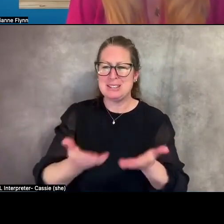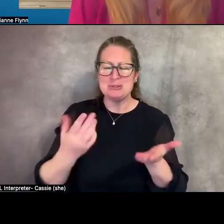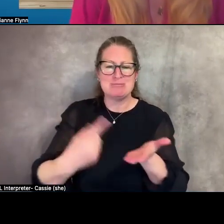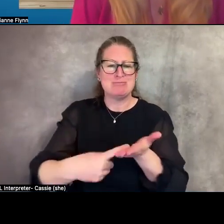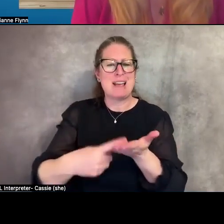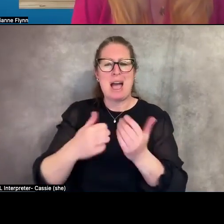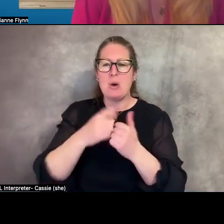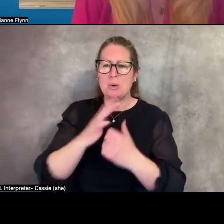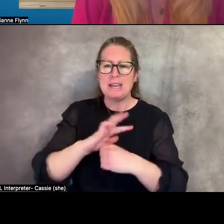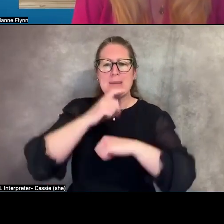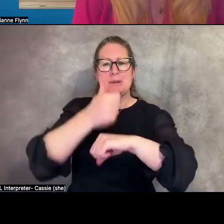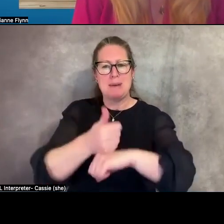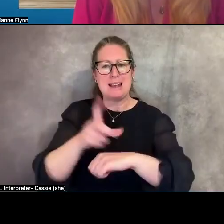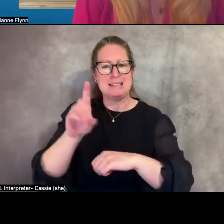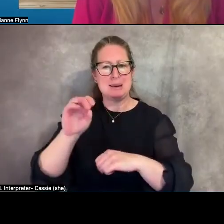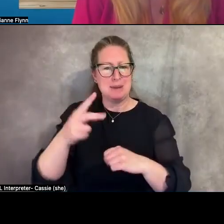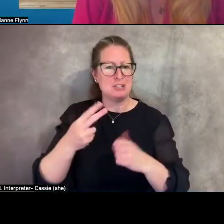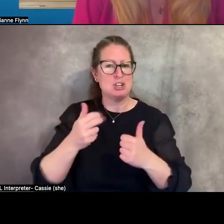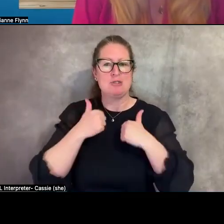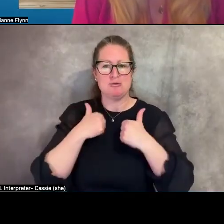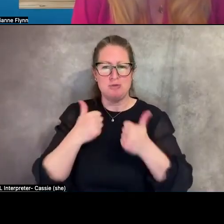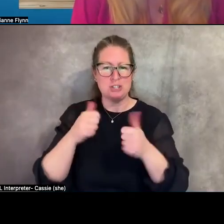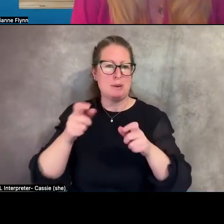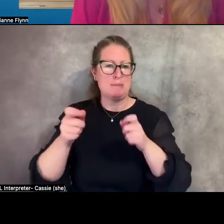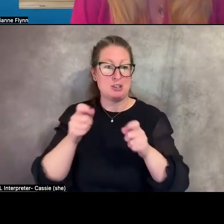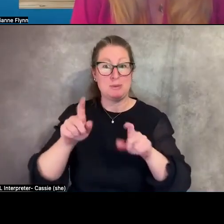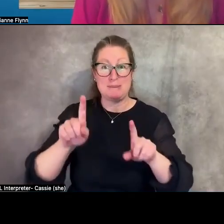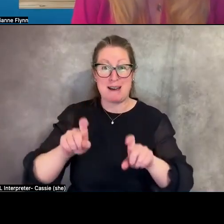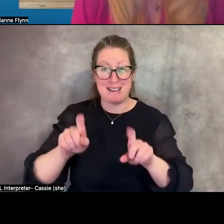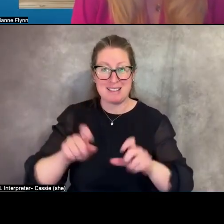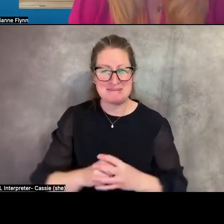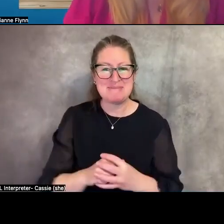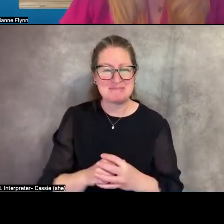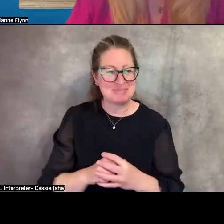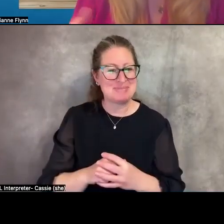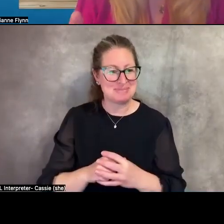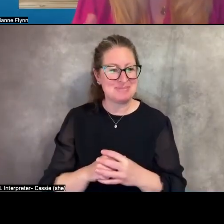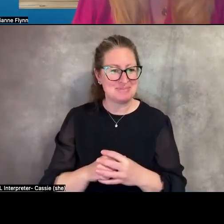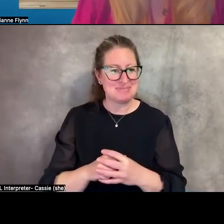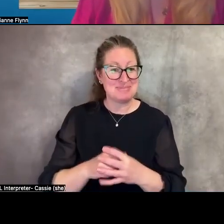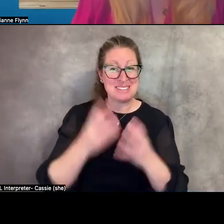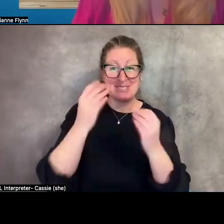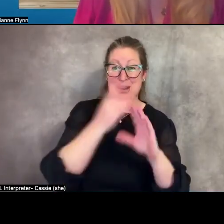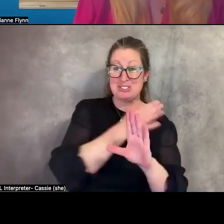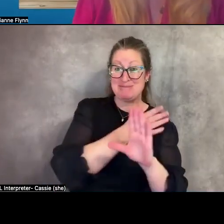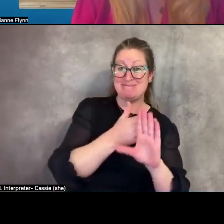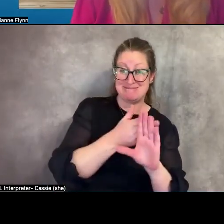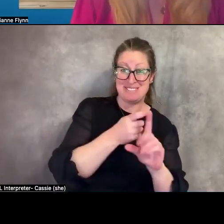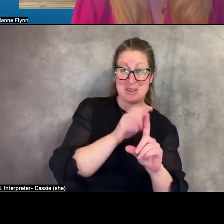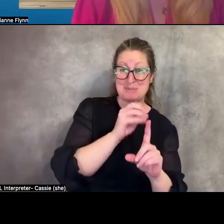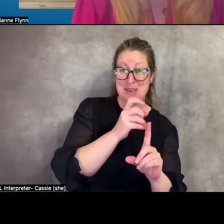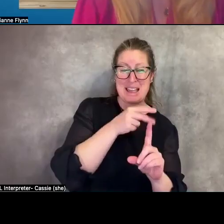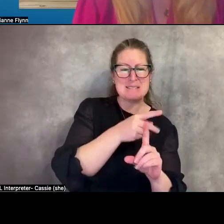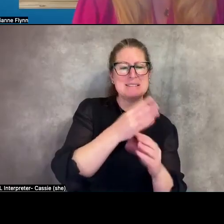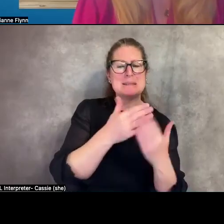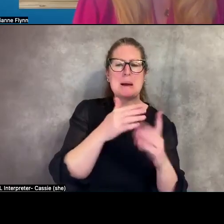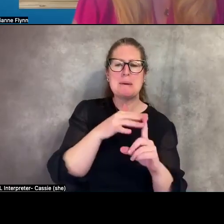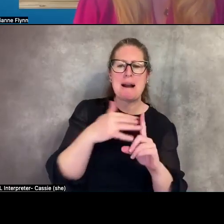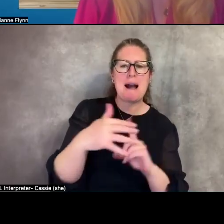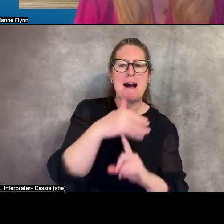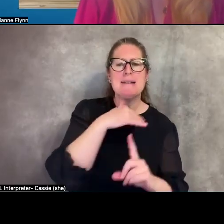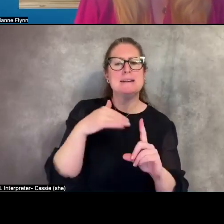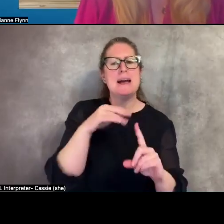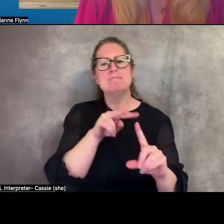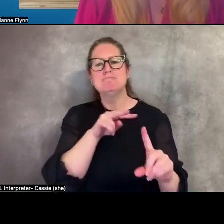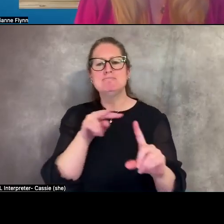of the Department of Mental Health's Aggression Management Pilot. The information presented earlier by Megan provides context on the factors that led